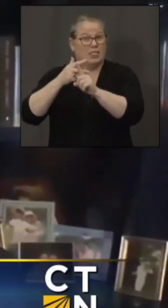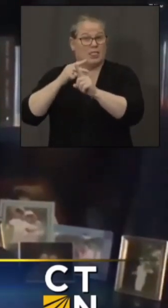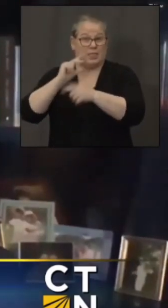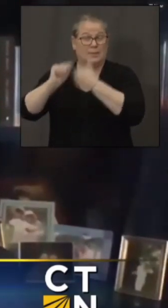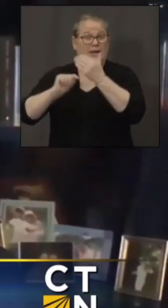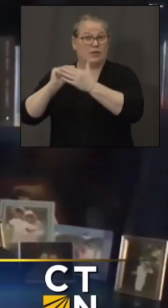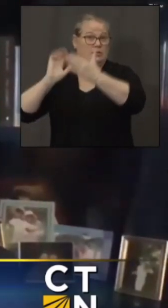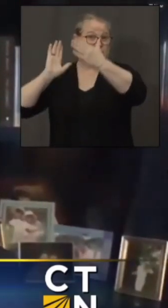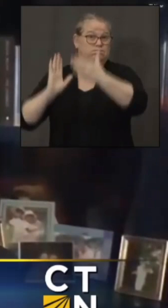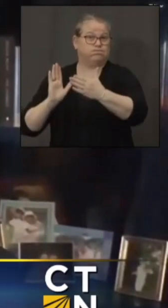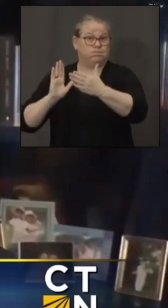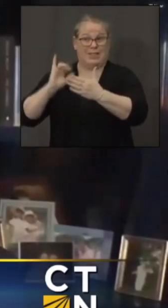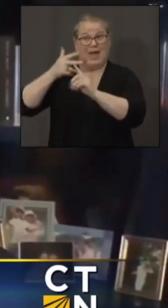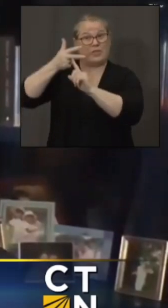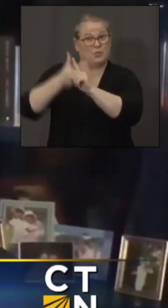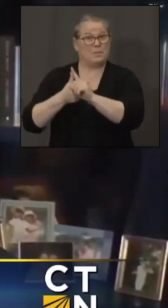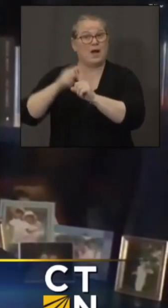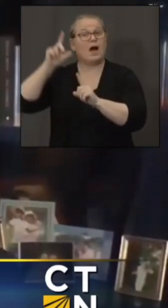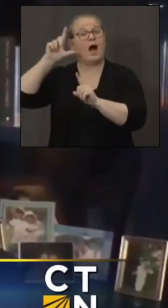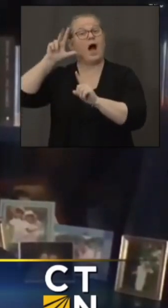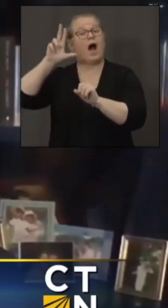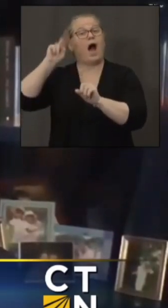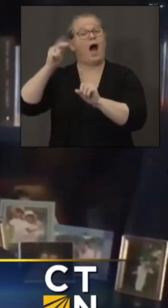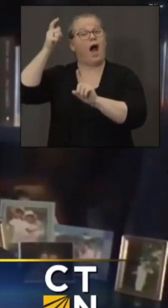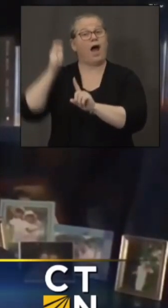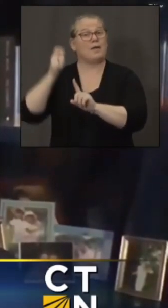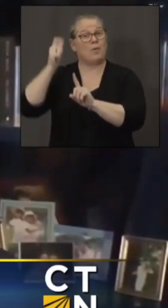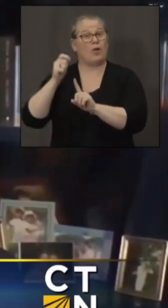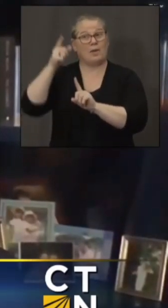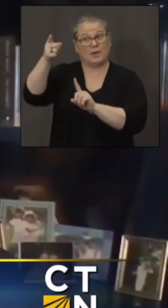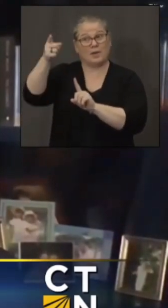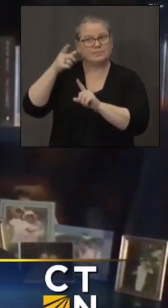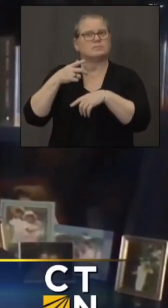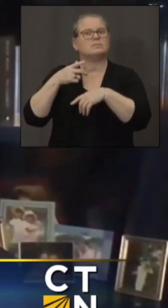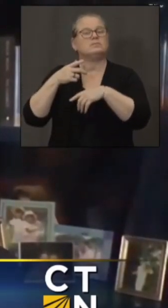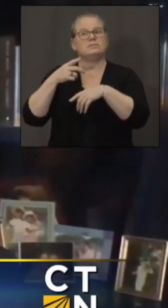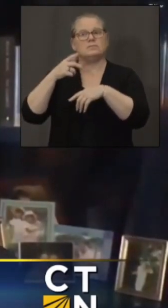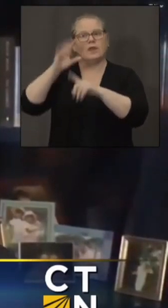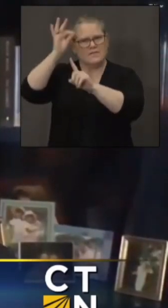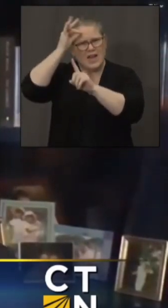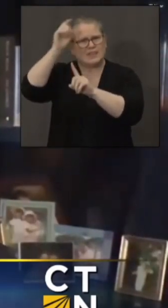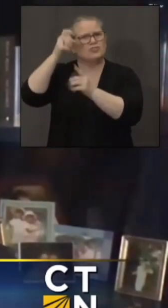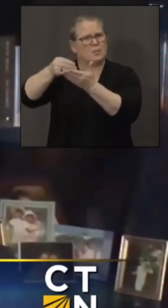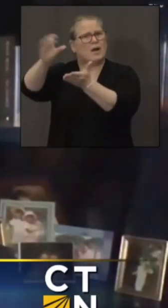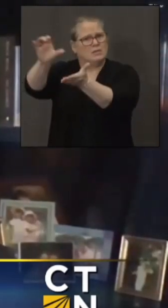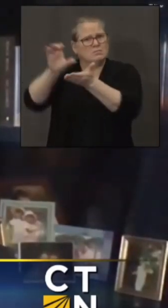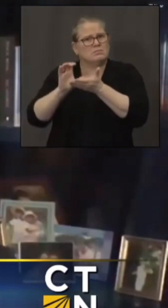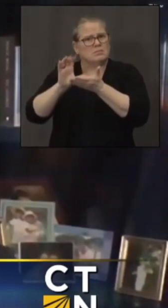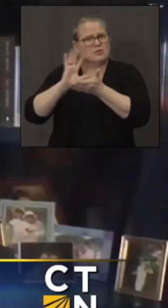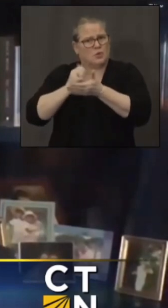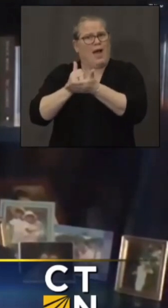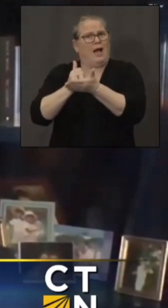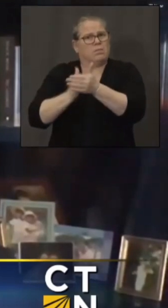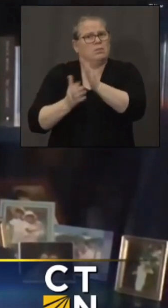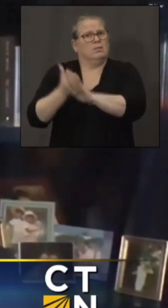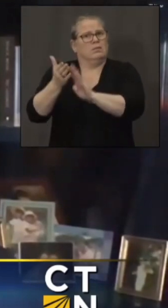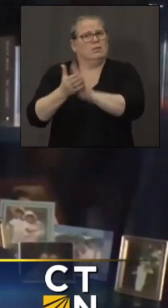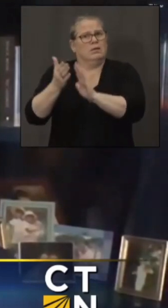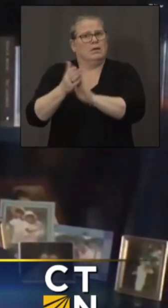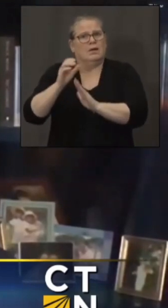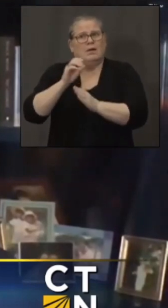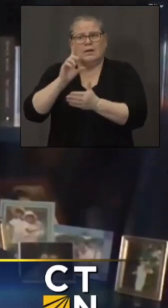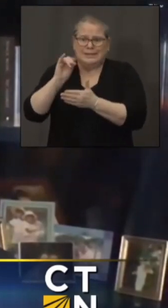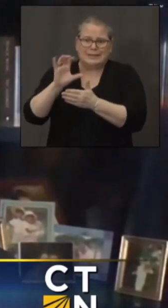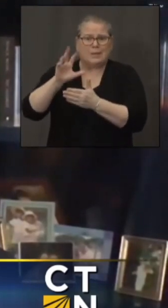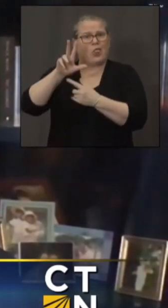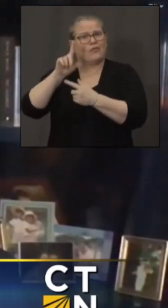he's doing yeoman's work over DOL. They've been pretty busy at Department of Labor. We're now able to extend benefits to those who are earning as little